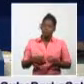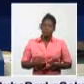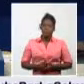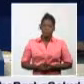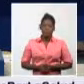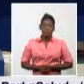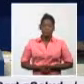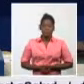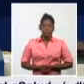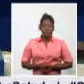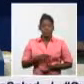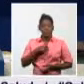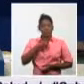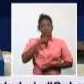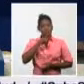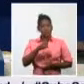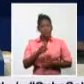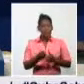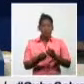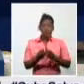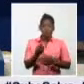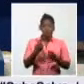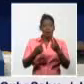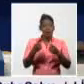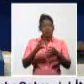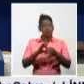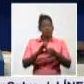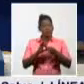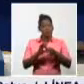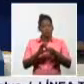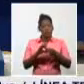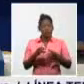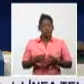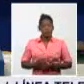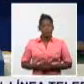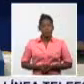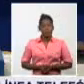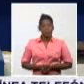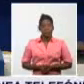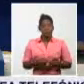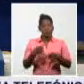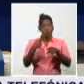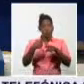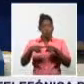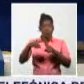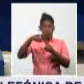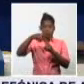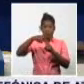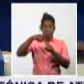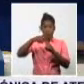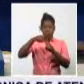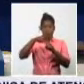today. The Cuban healthcare system does its best, but regrettably,